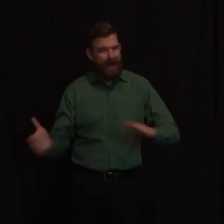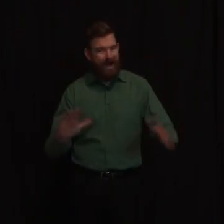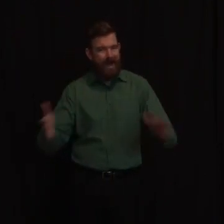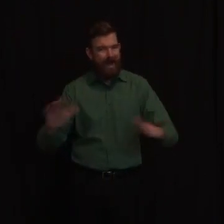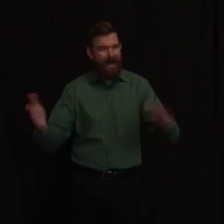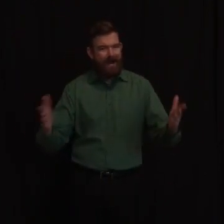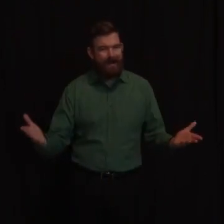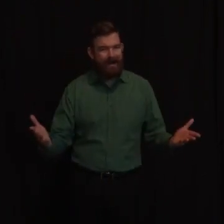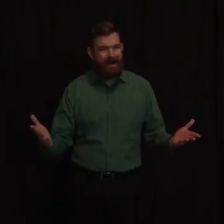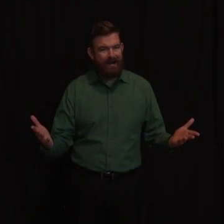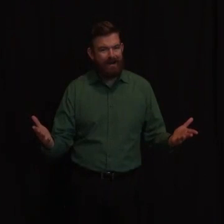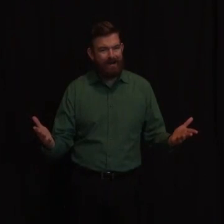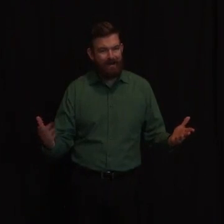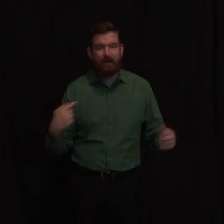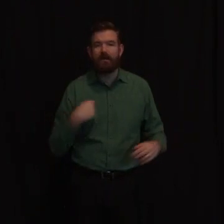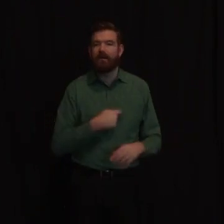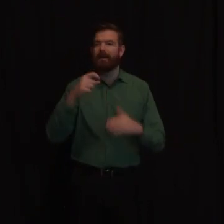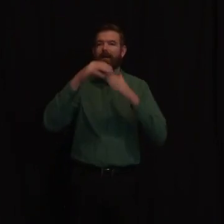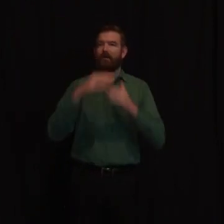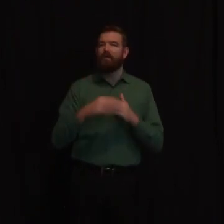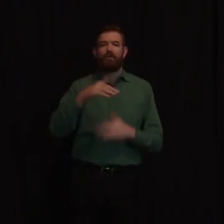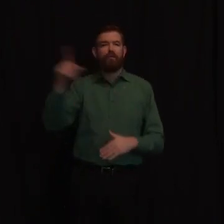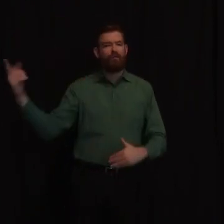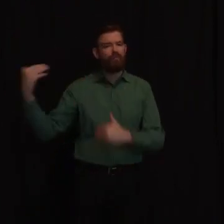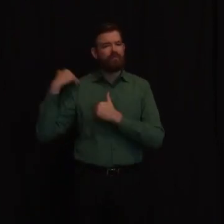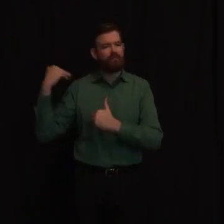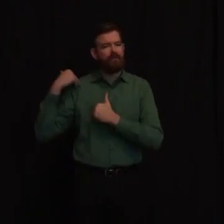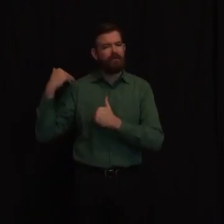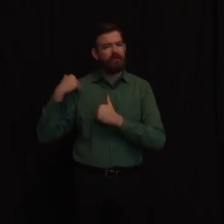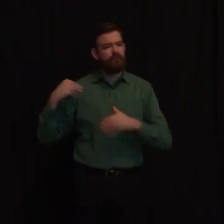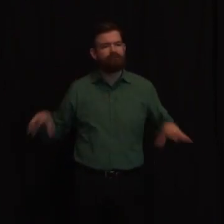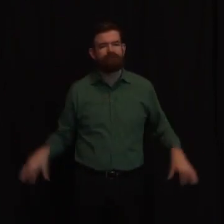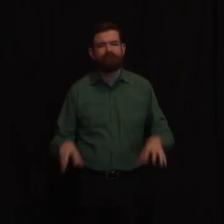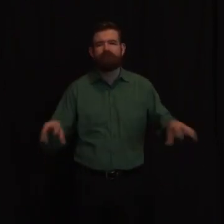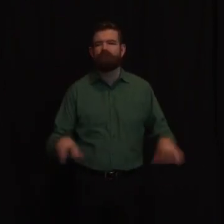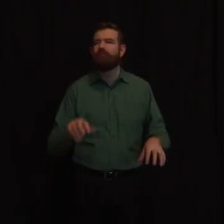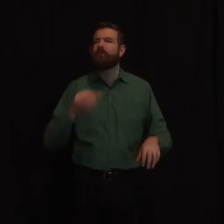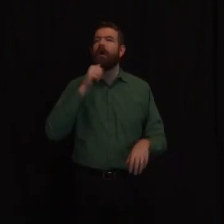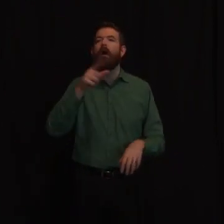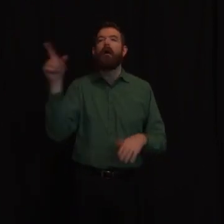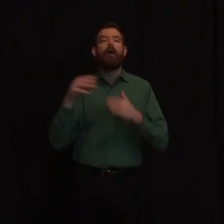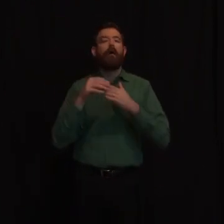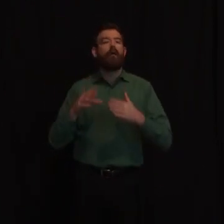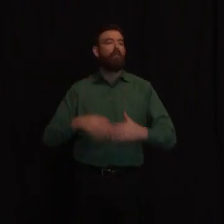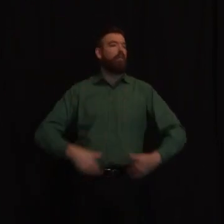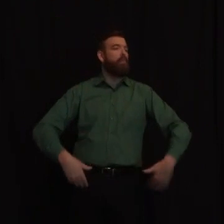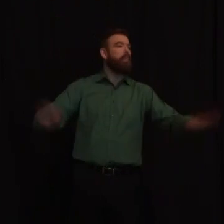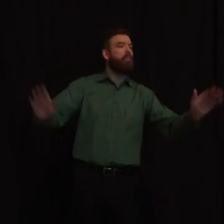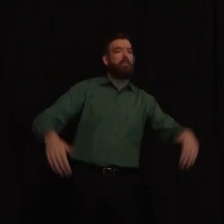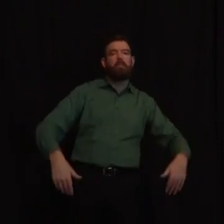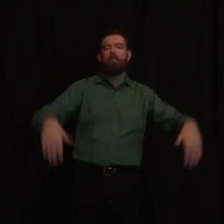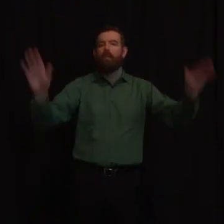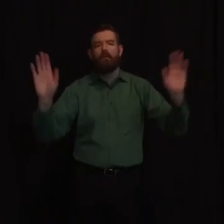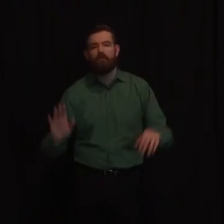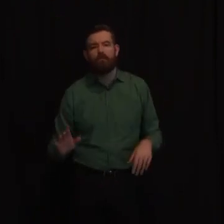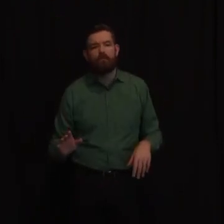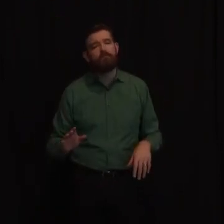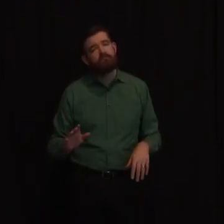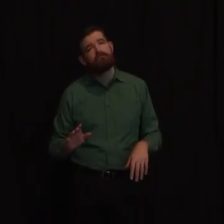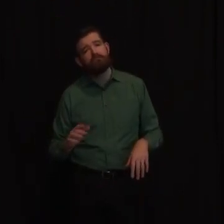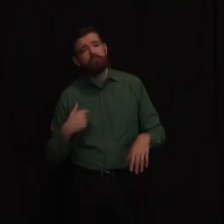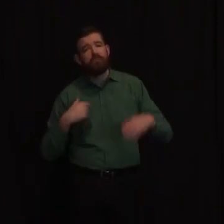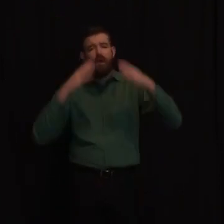need responsible leadership. Now, I'm open-minded. Hey, have you thought about this? I've had a lot of very